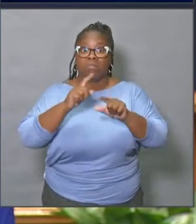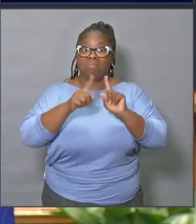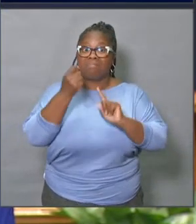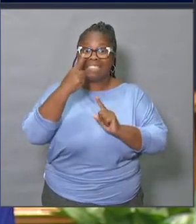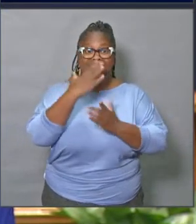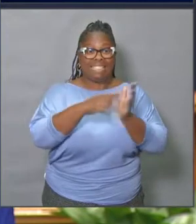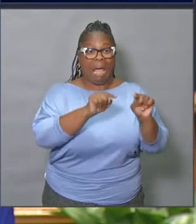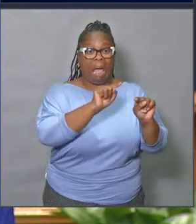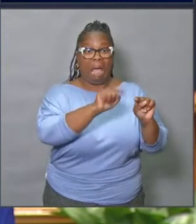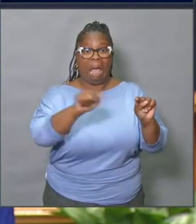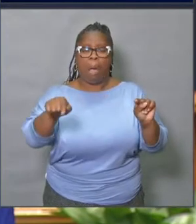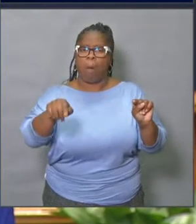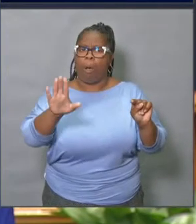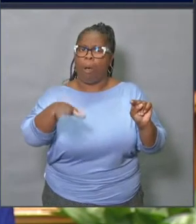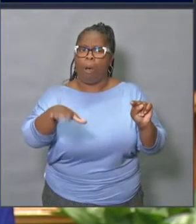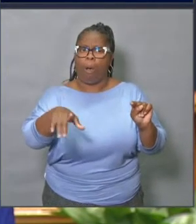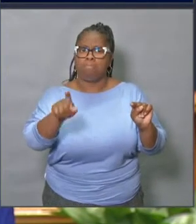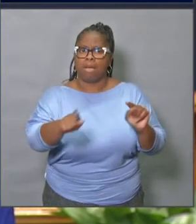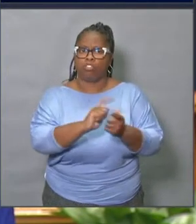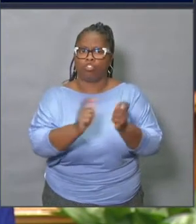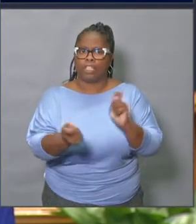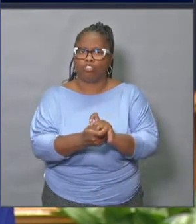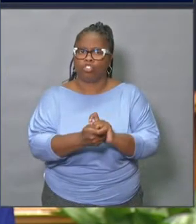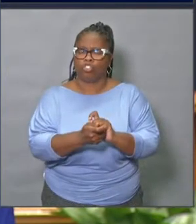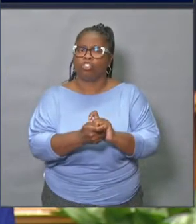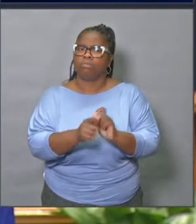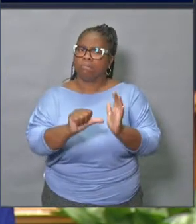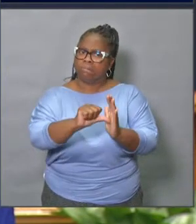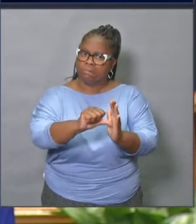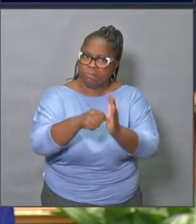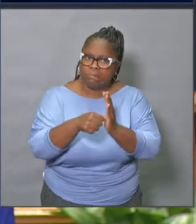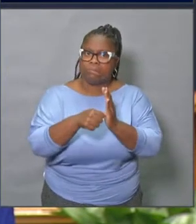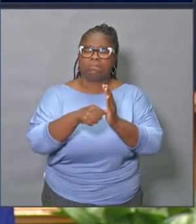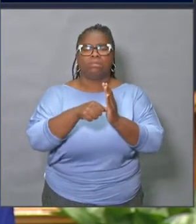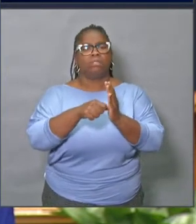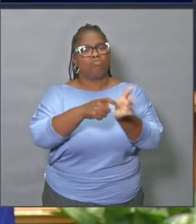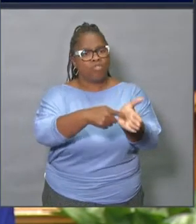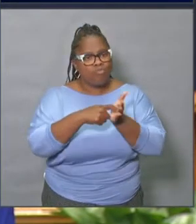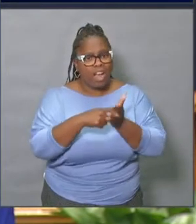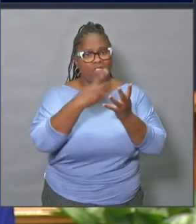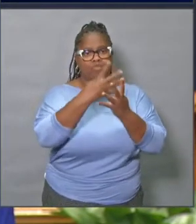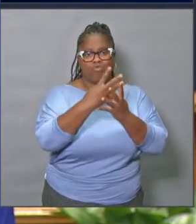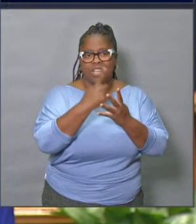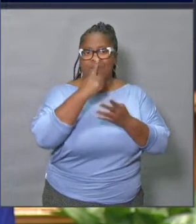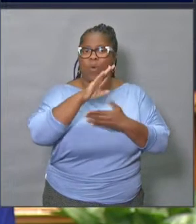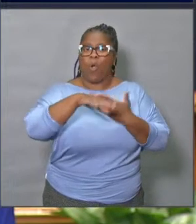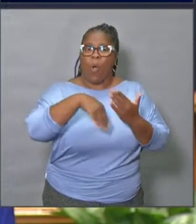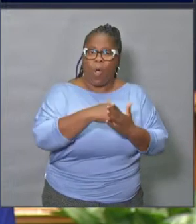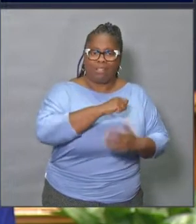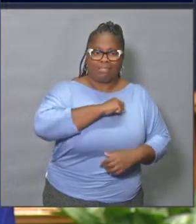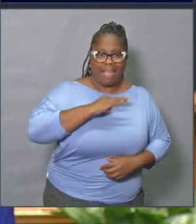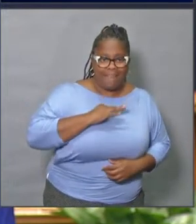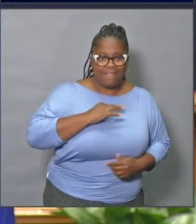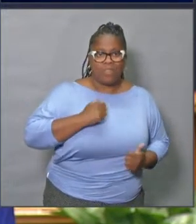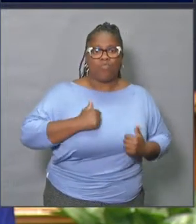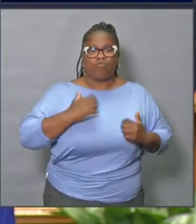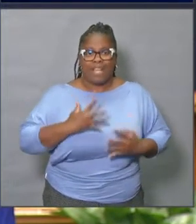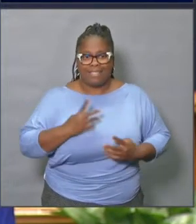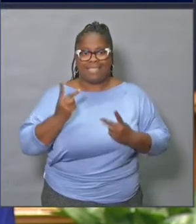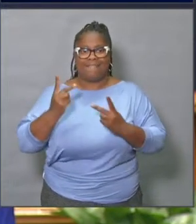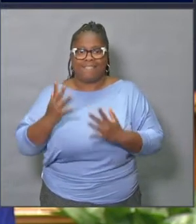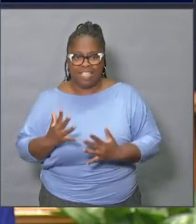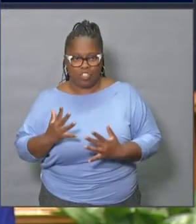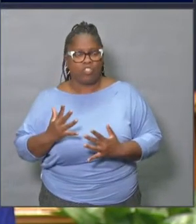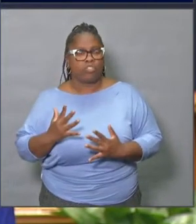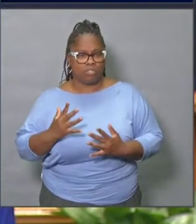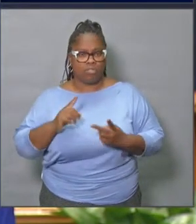changes. We reinforced that the need for screening of all staff, residents, and essential visitors. We provided additional